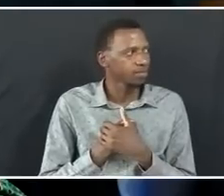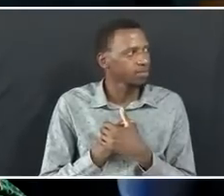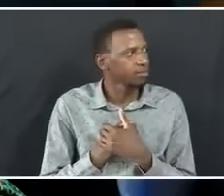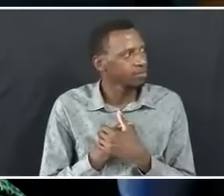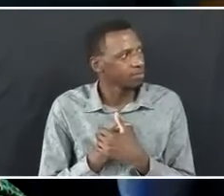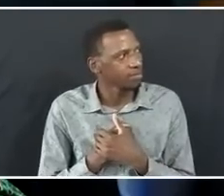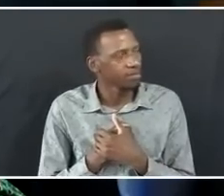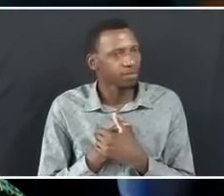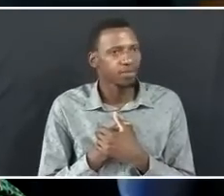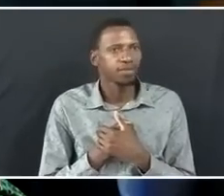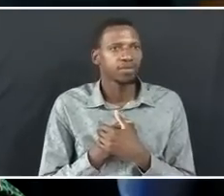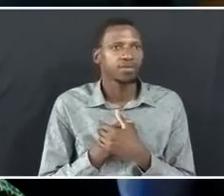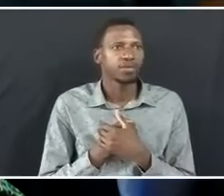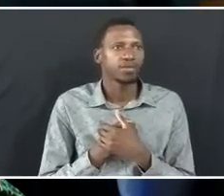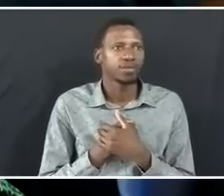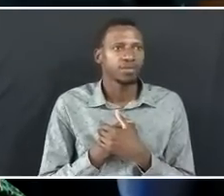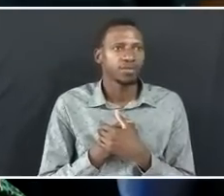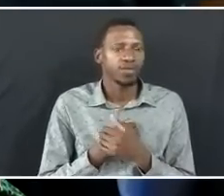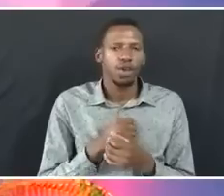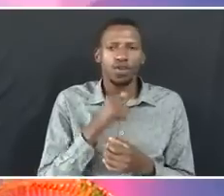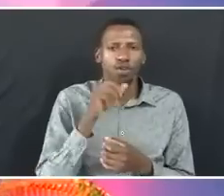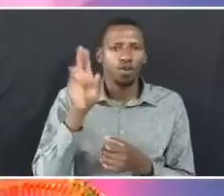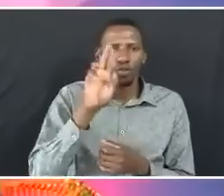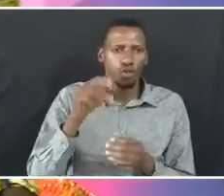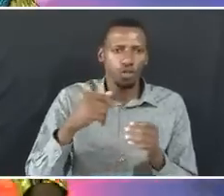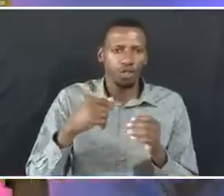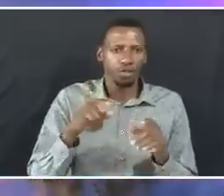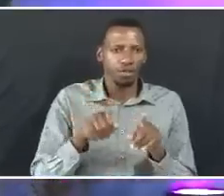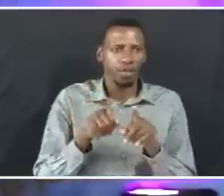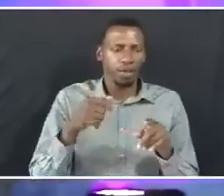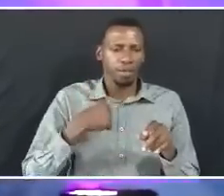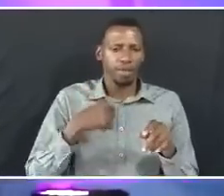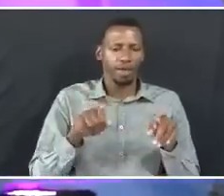Yani, hata usinitumie kwa example.